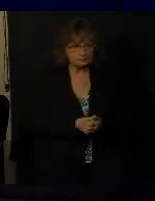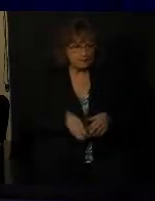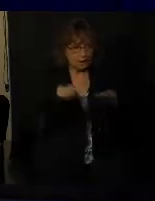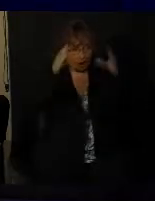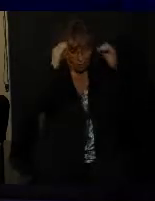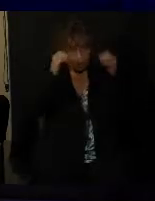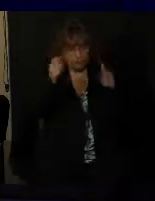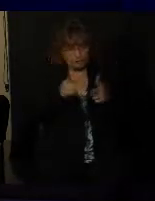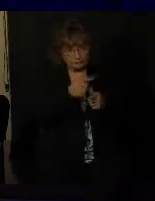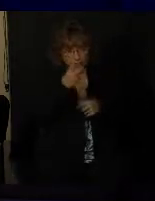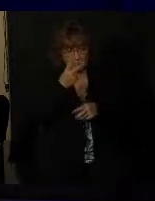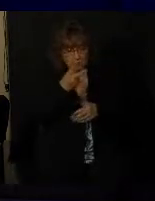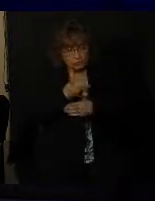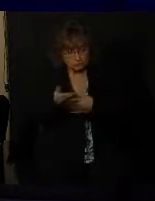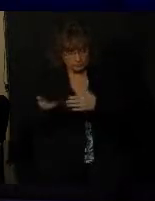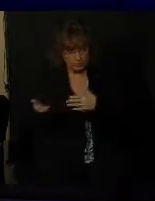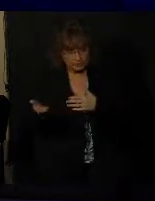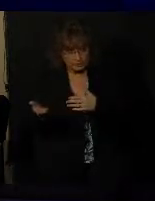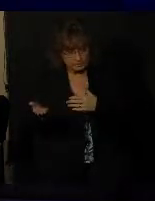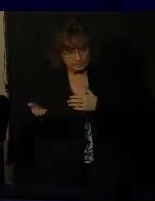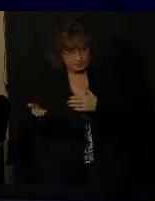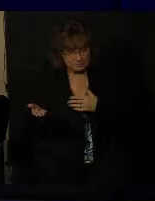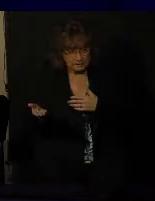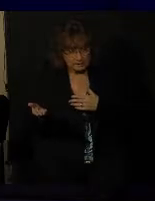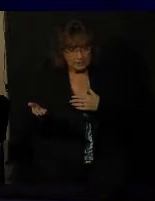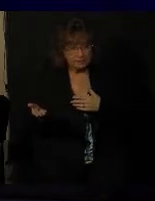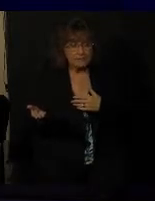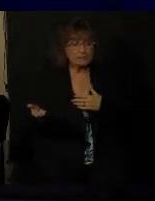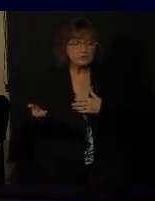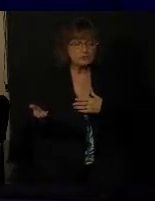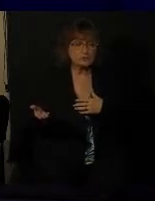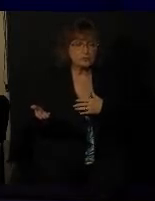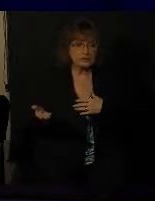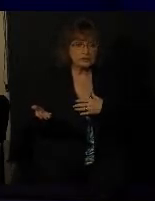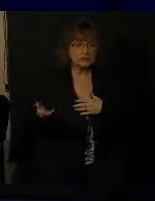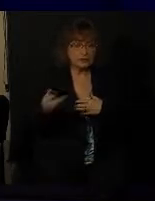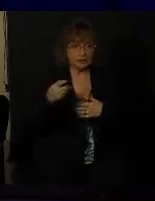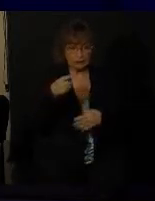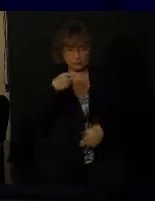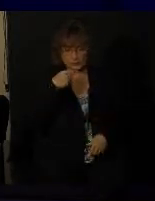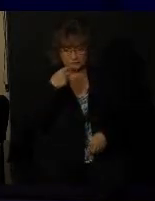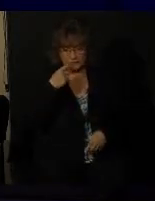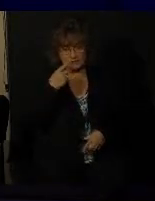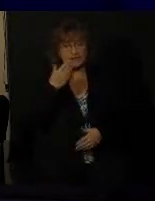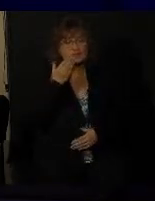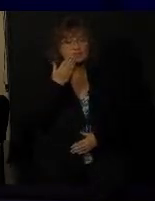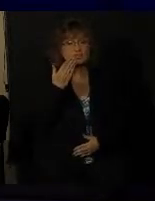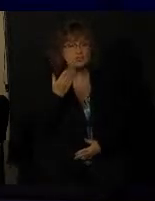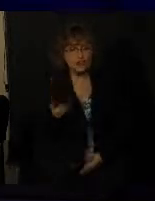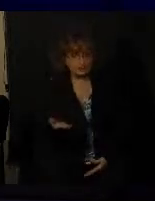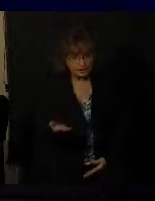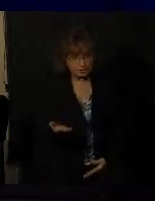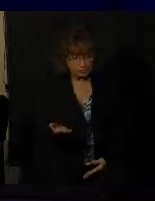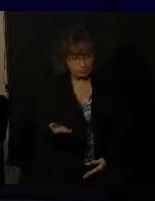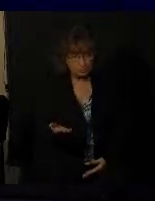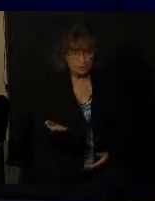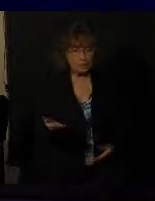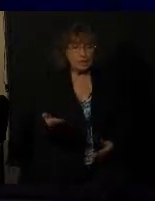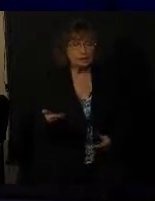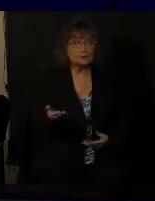two things, I probably should have sat down after that and you would have enjoyed the evening. Thank you, David and Susan.